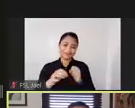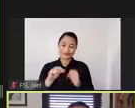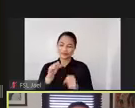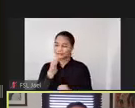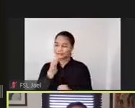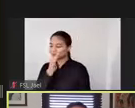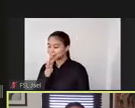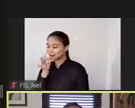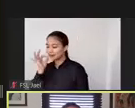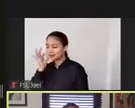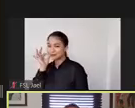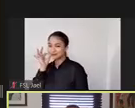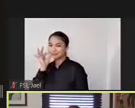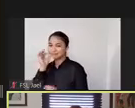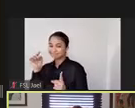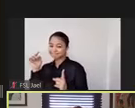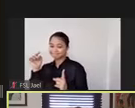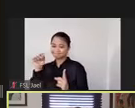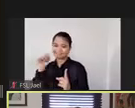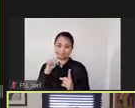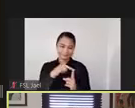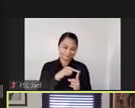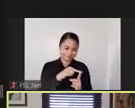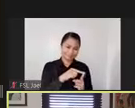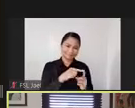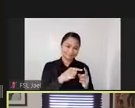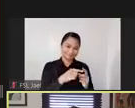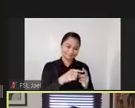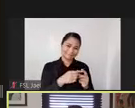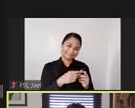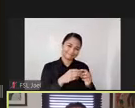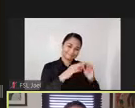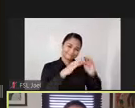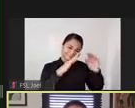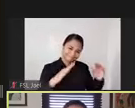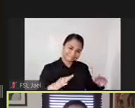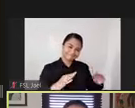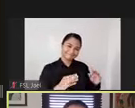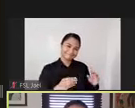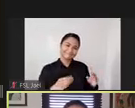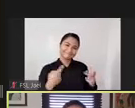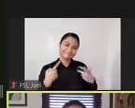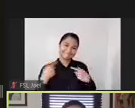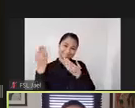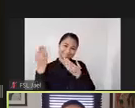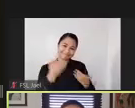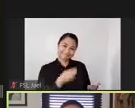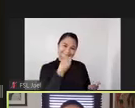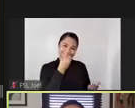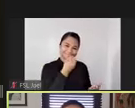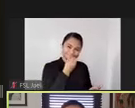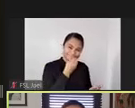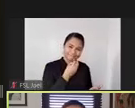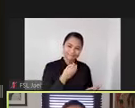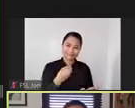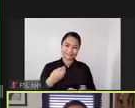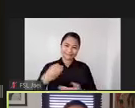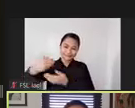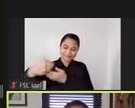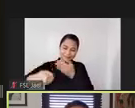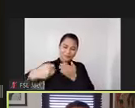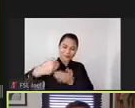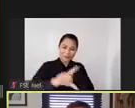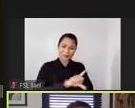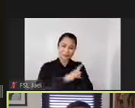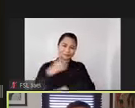And whether it's in the way it's stored before we buy it, or because we have